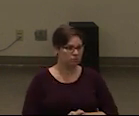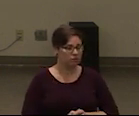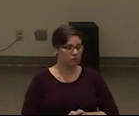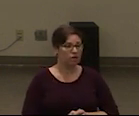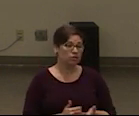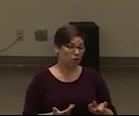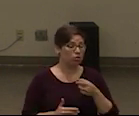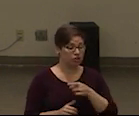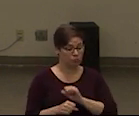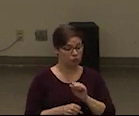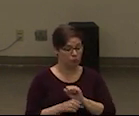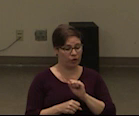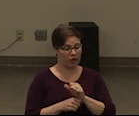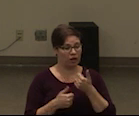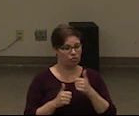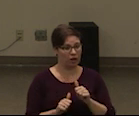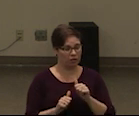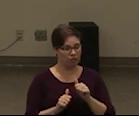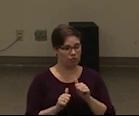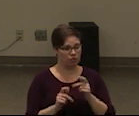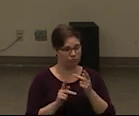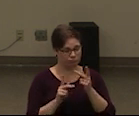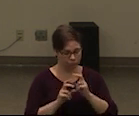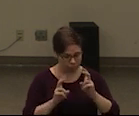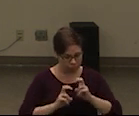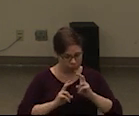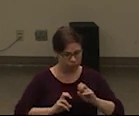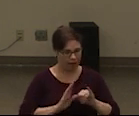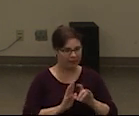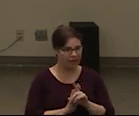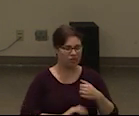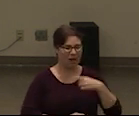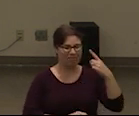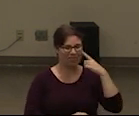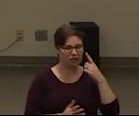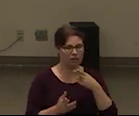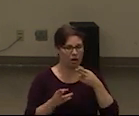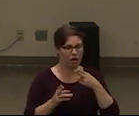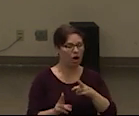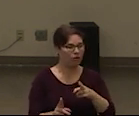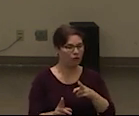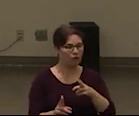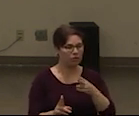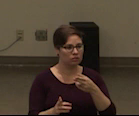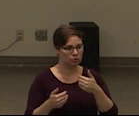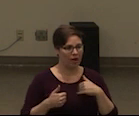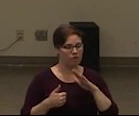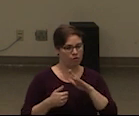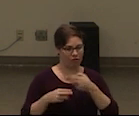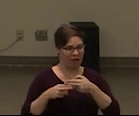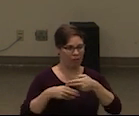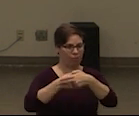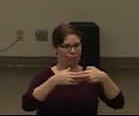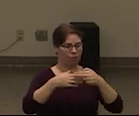really centering the complexity of identity, and I think it's an honor to have her name on our building, and it impacts the work that we do as